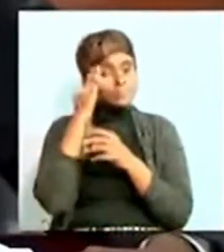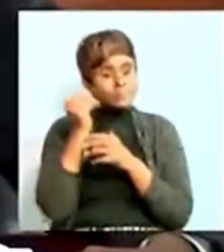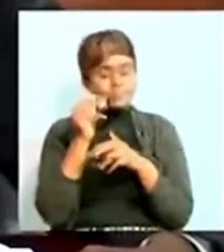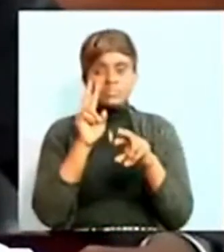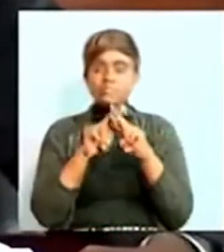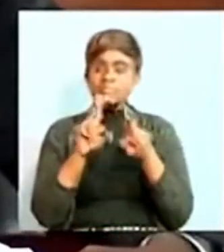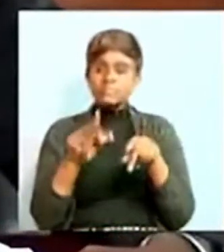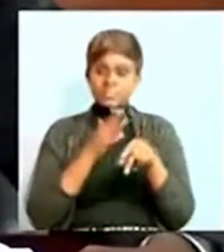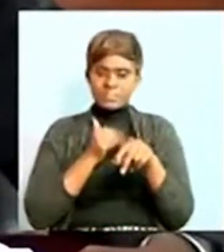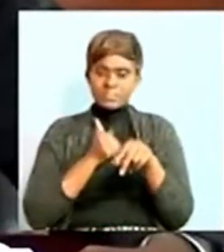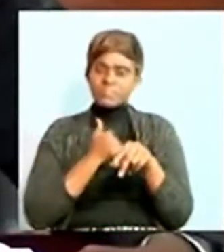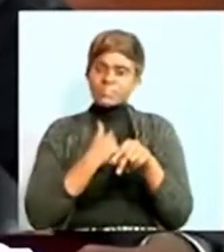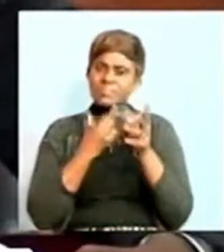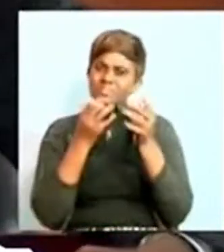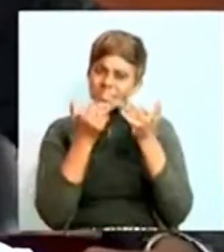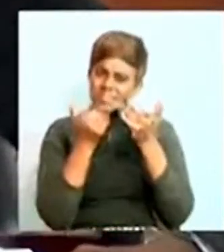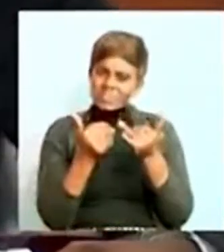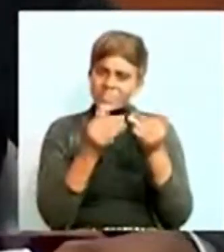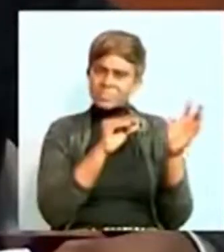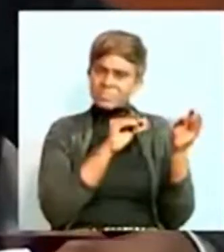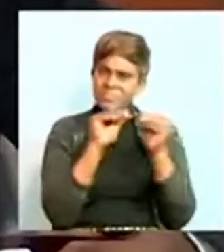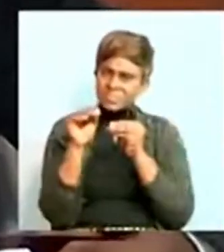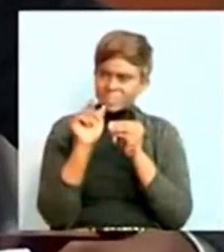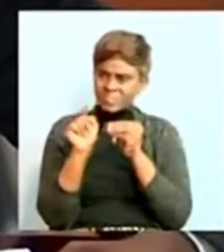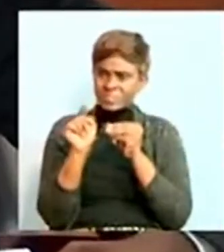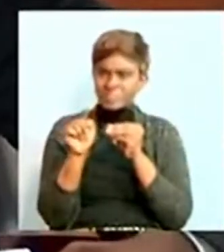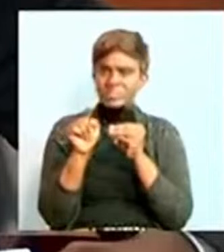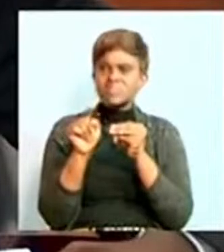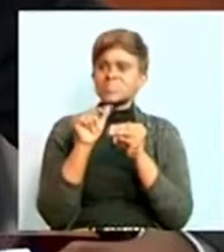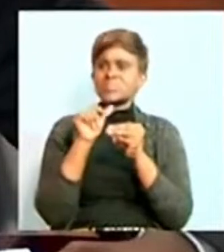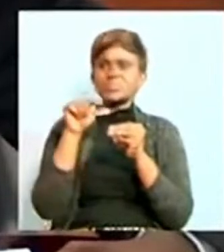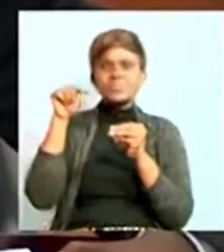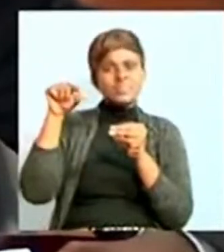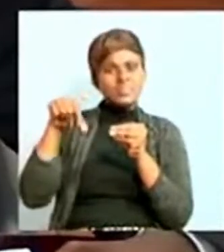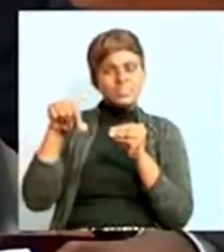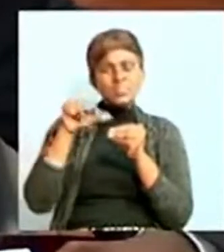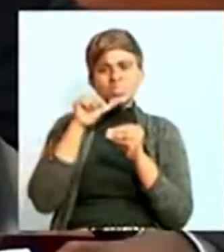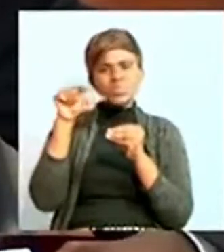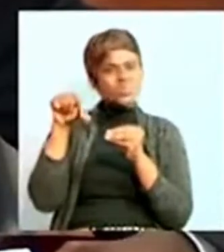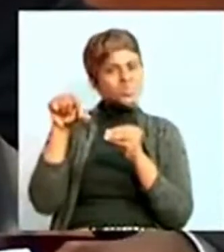Chair, I would have now wanted to go to the unqualified